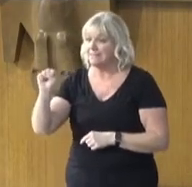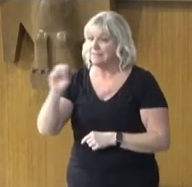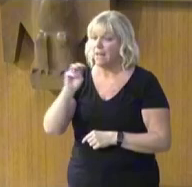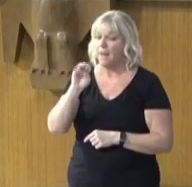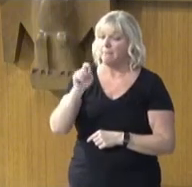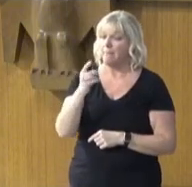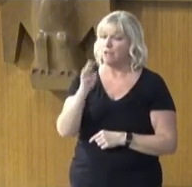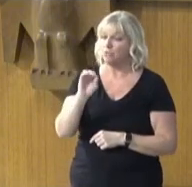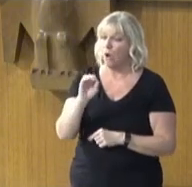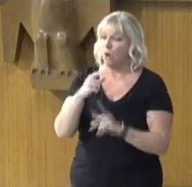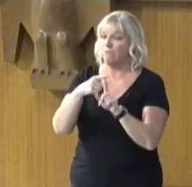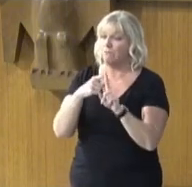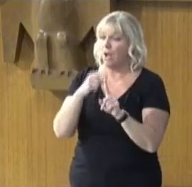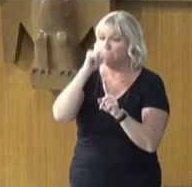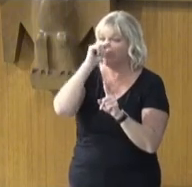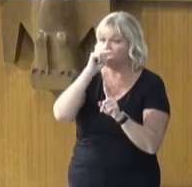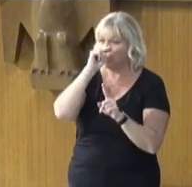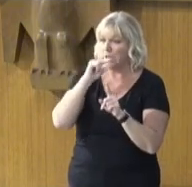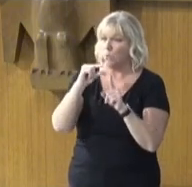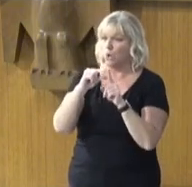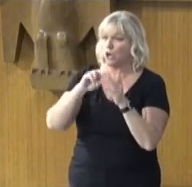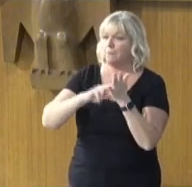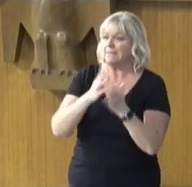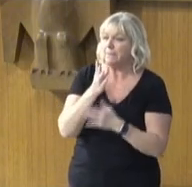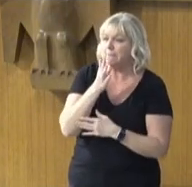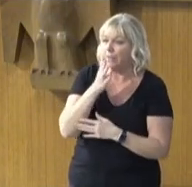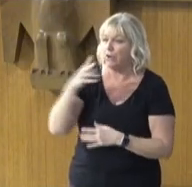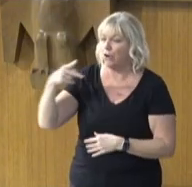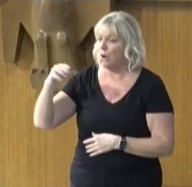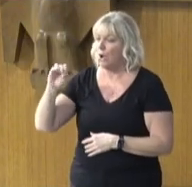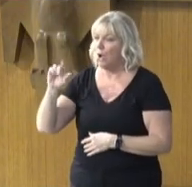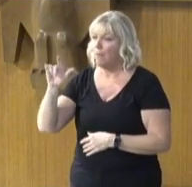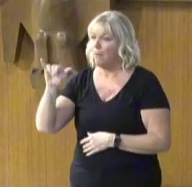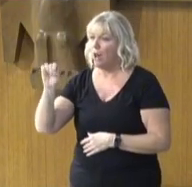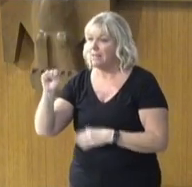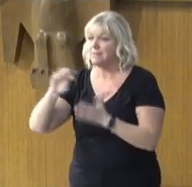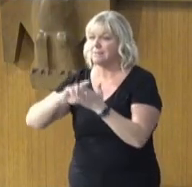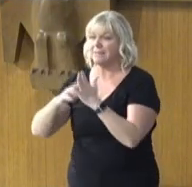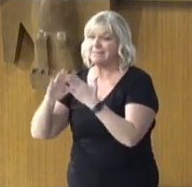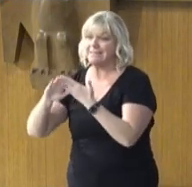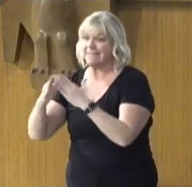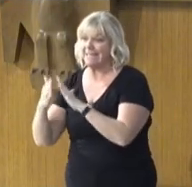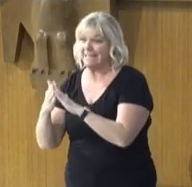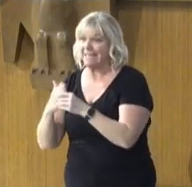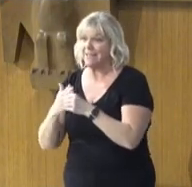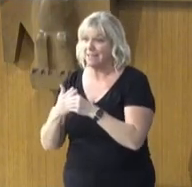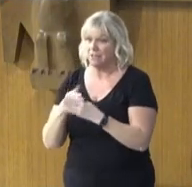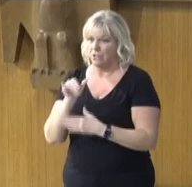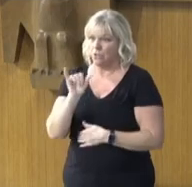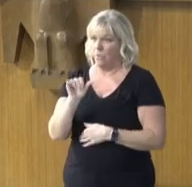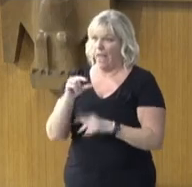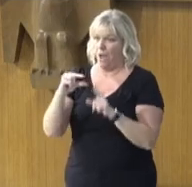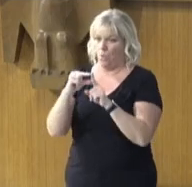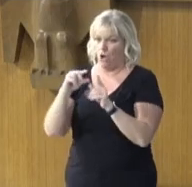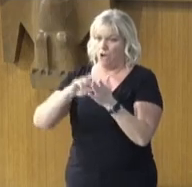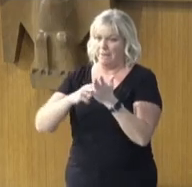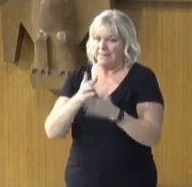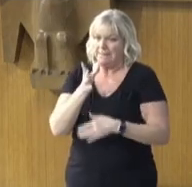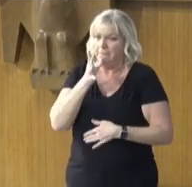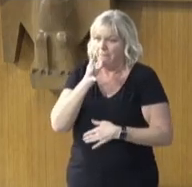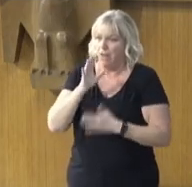the ancient word metter, which means mother, and polis, which means city. So a metropolis is a mother city.